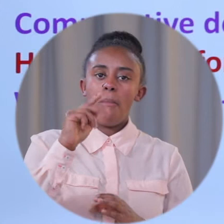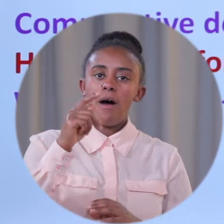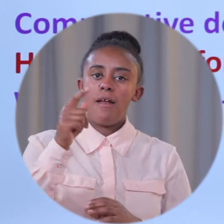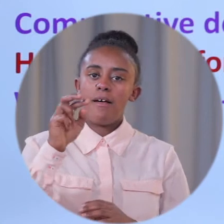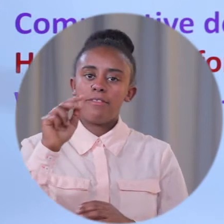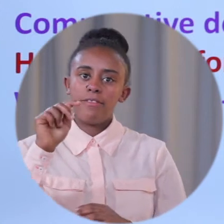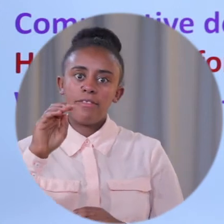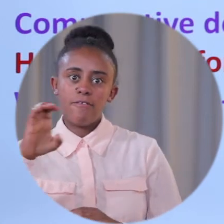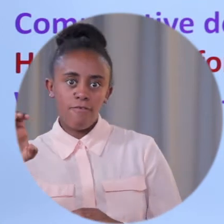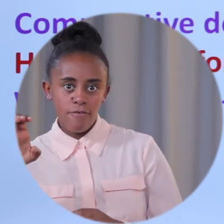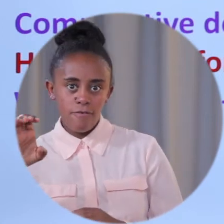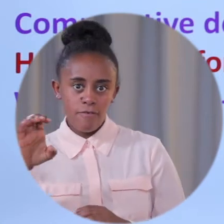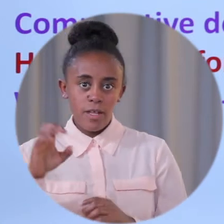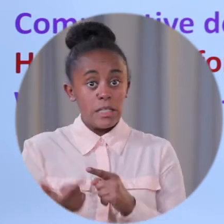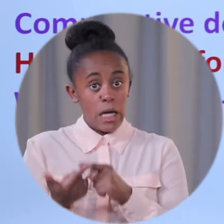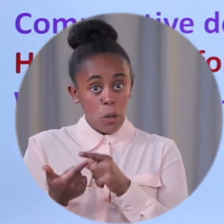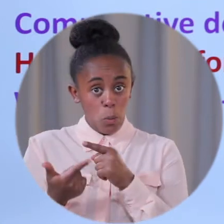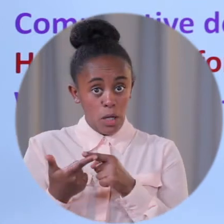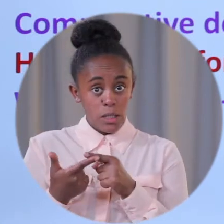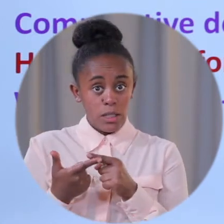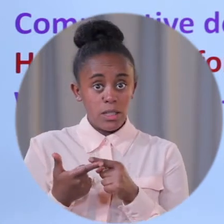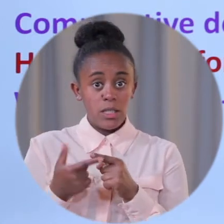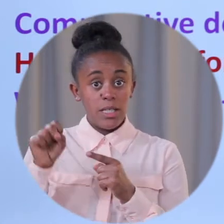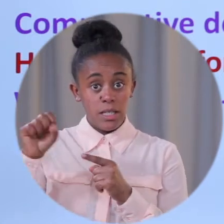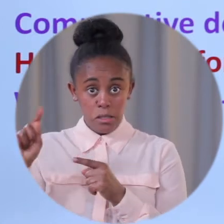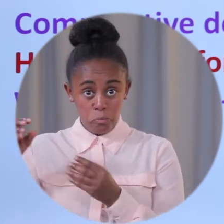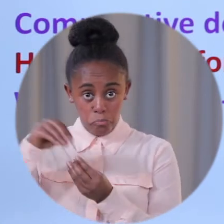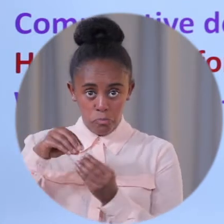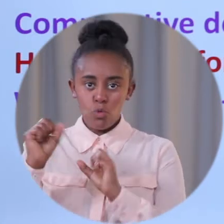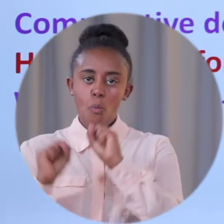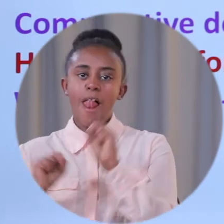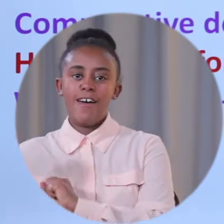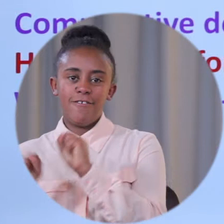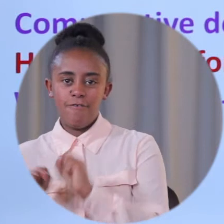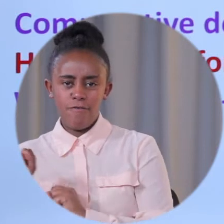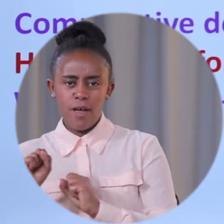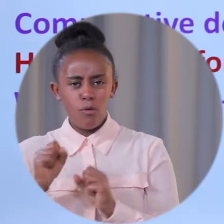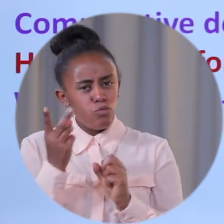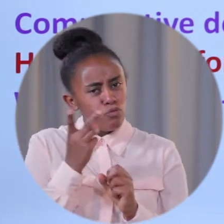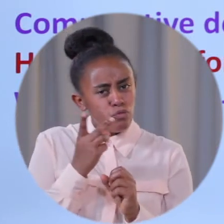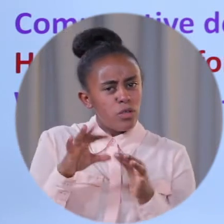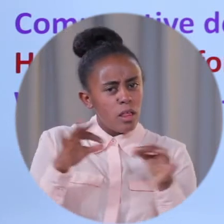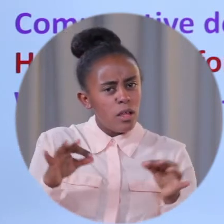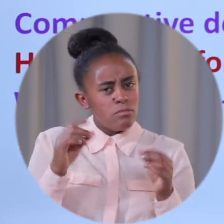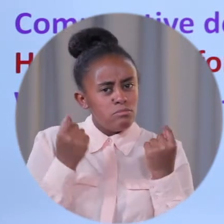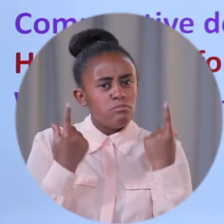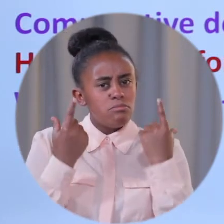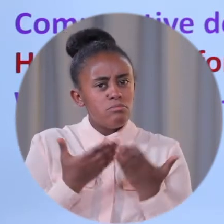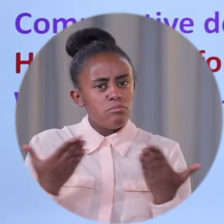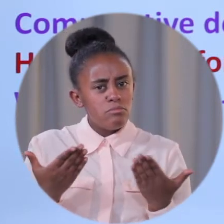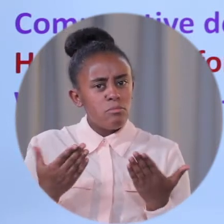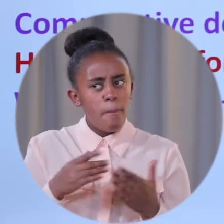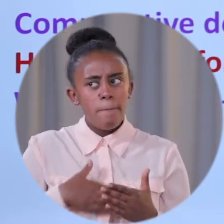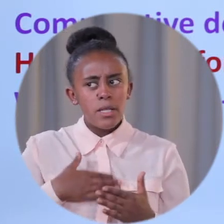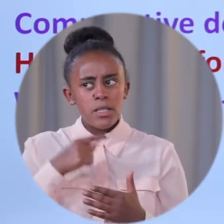one, the second one, is superlative degree. Do you understand something from these two sentences? Please